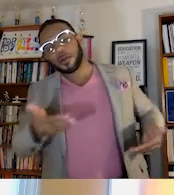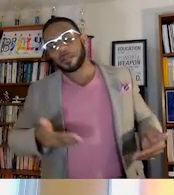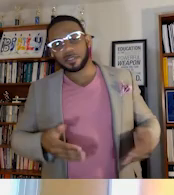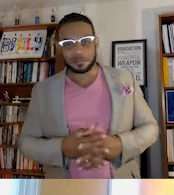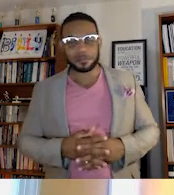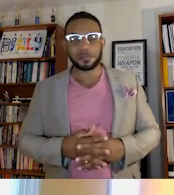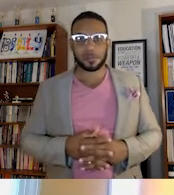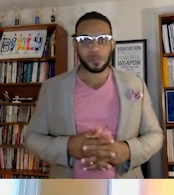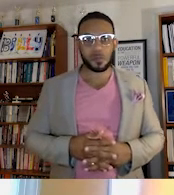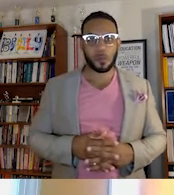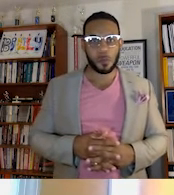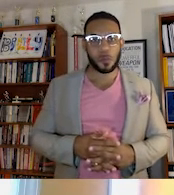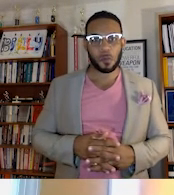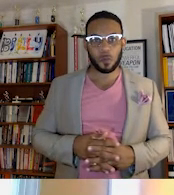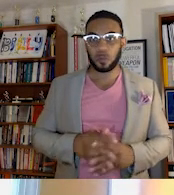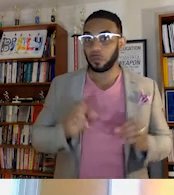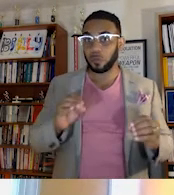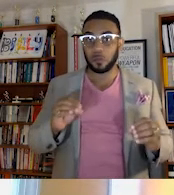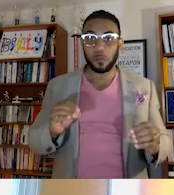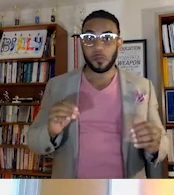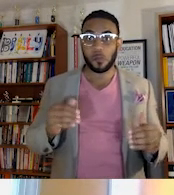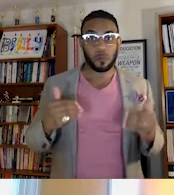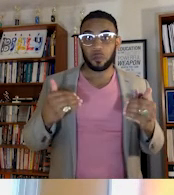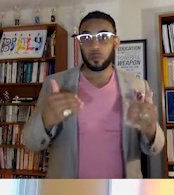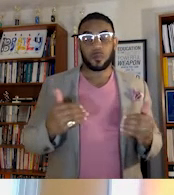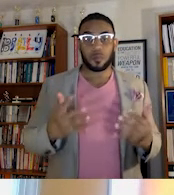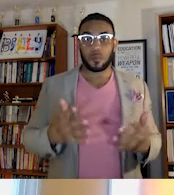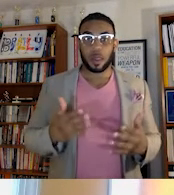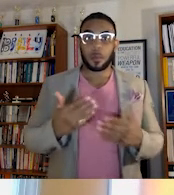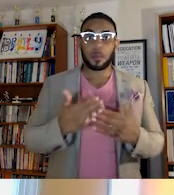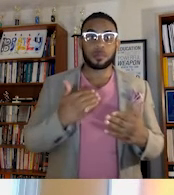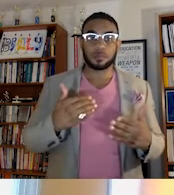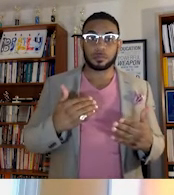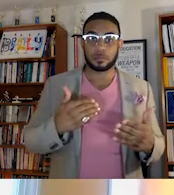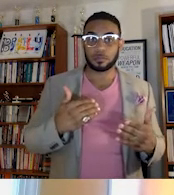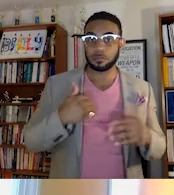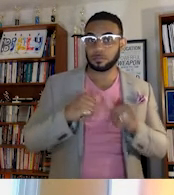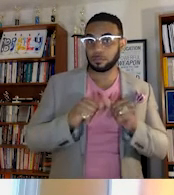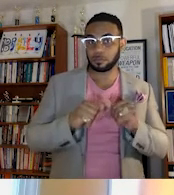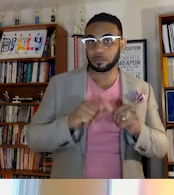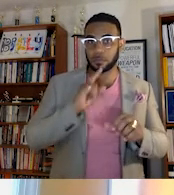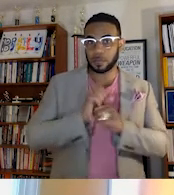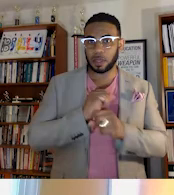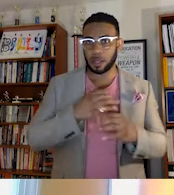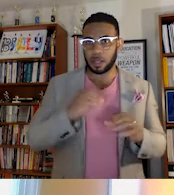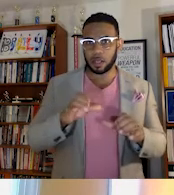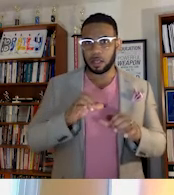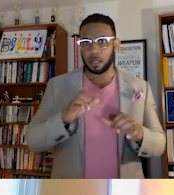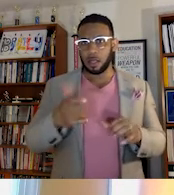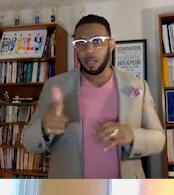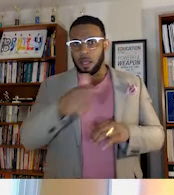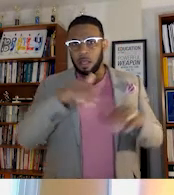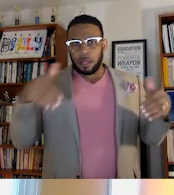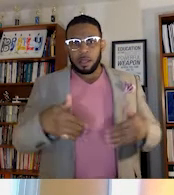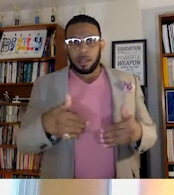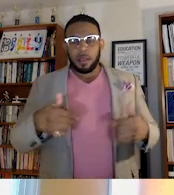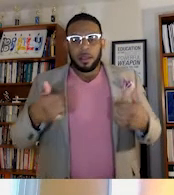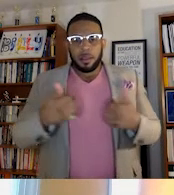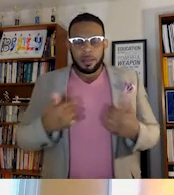Welcome. So before I keep going, actually, I'd like to do a round of introductions.